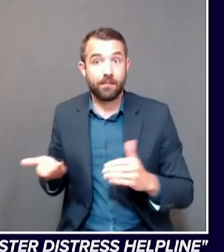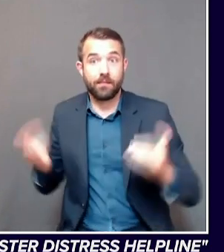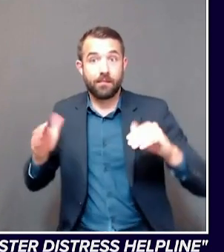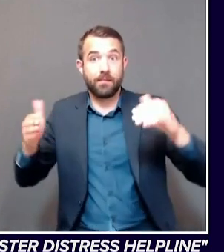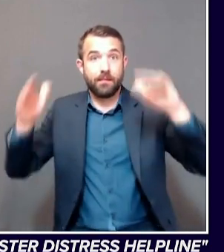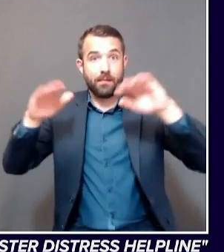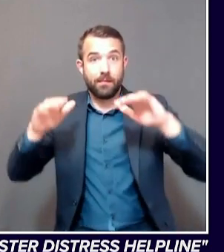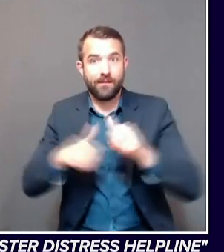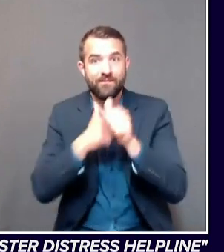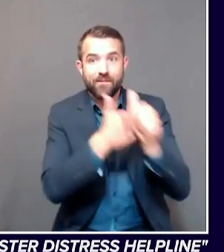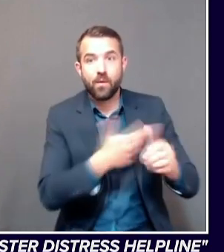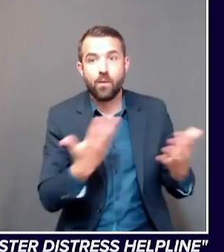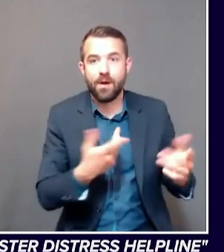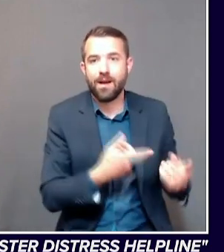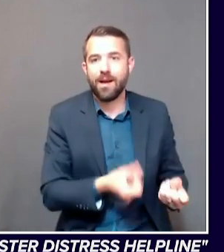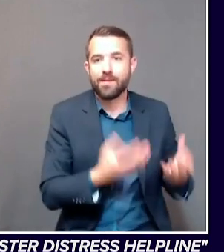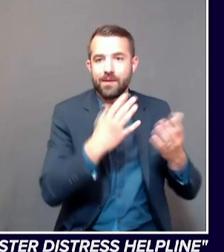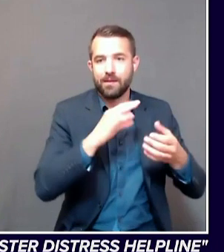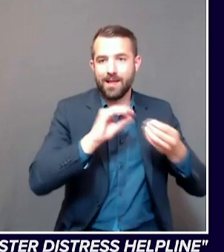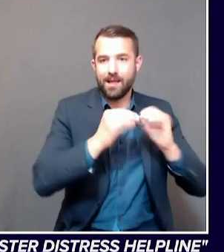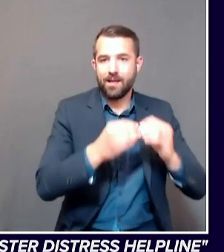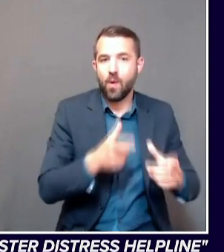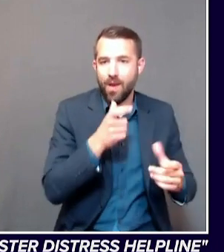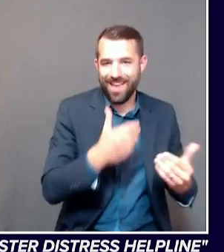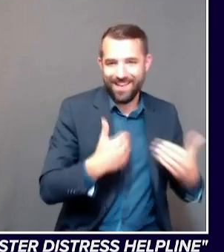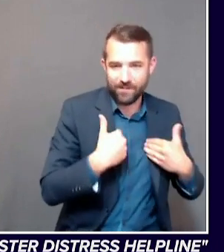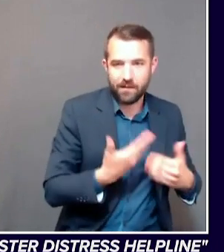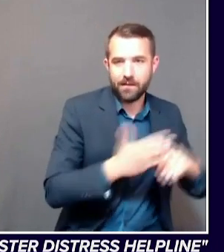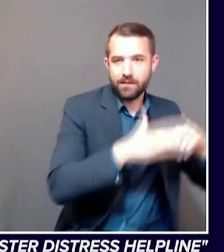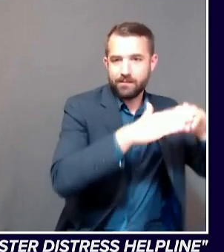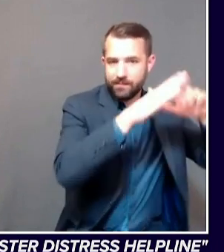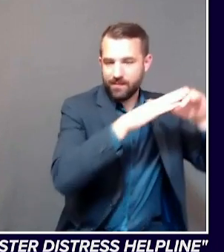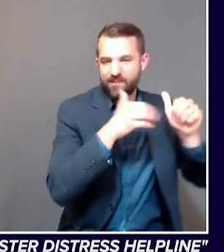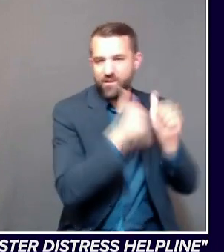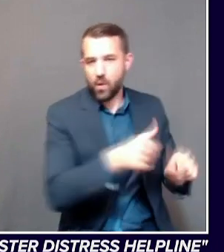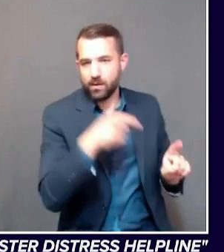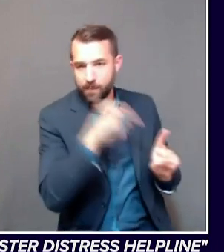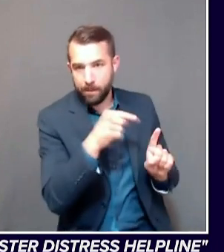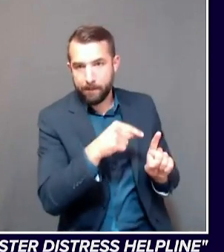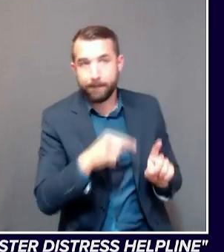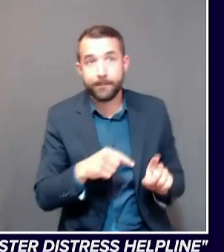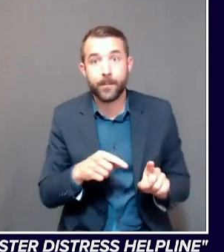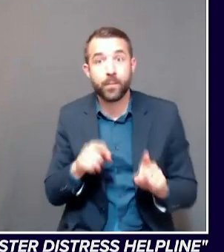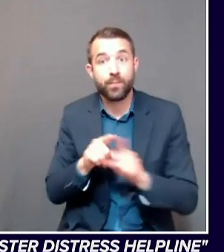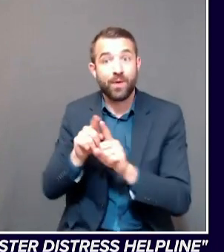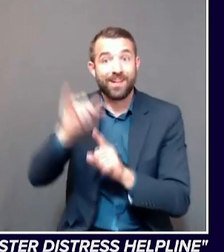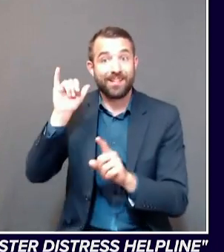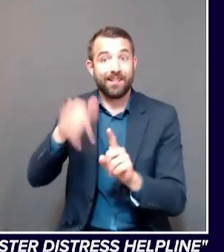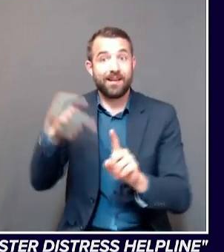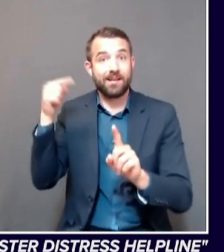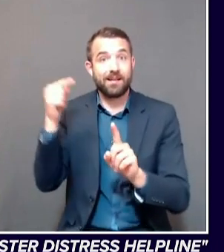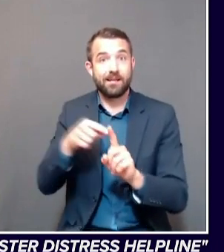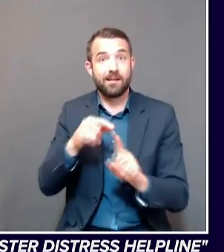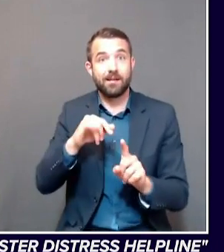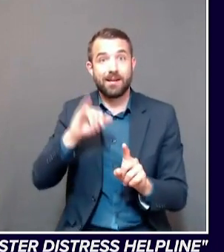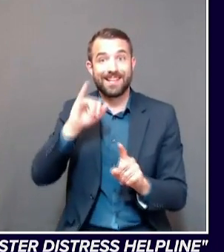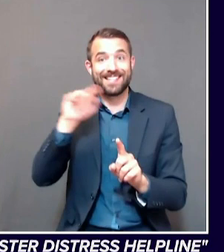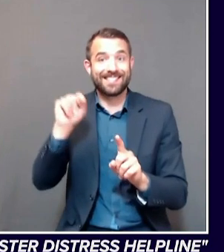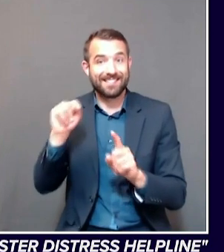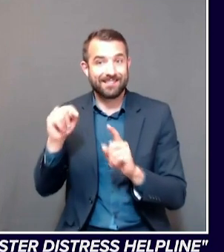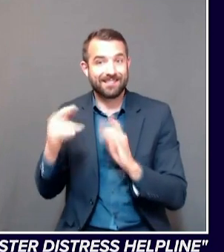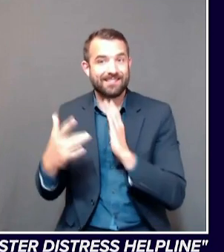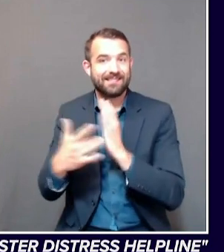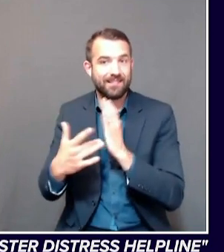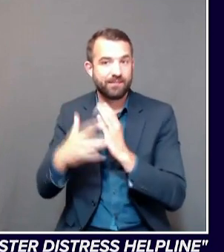in a stepwise fashion. We've also been making much more use of the IT tool called Sarah Alert that allows us